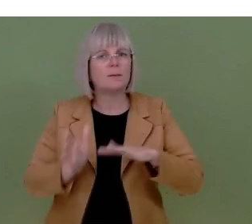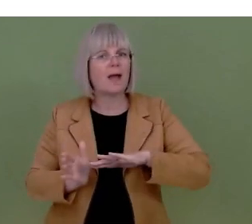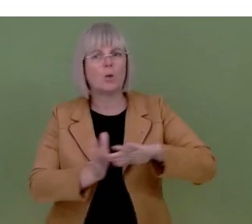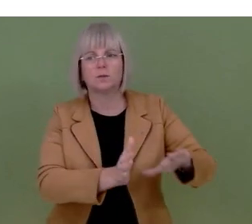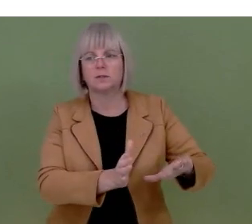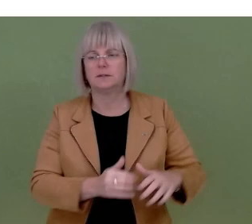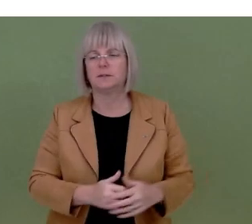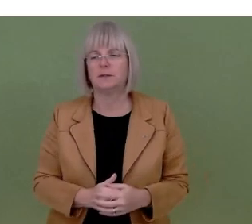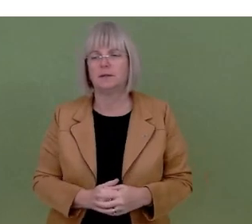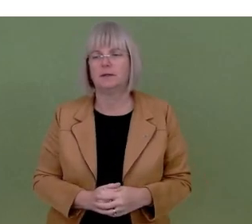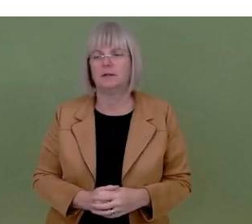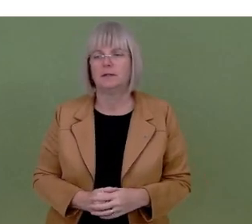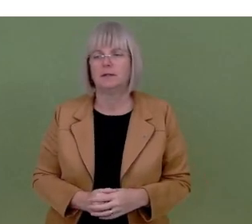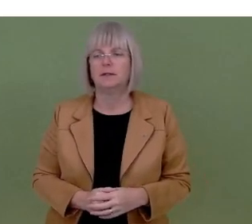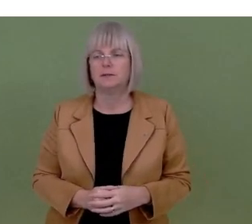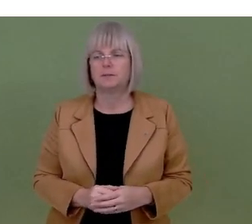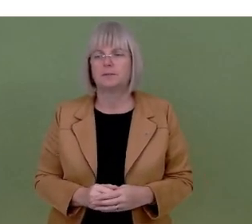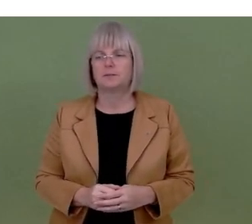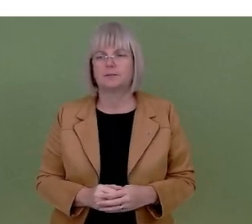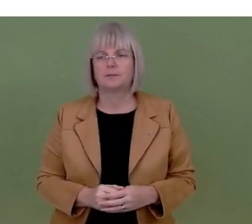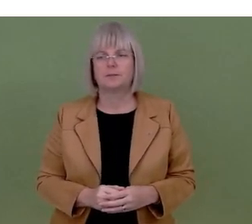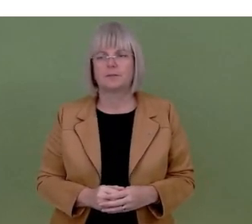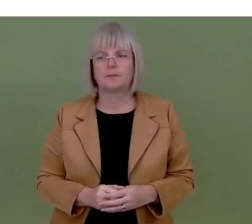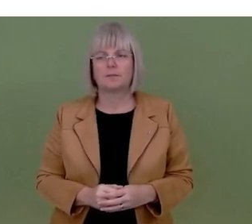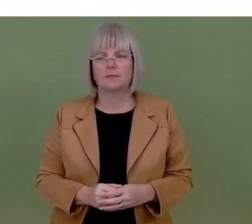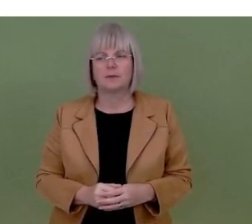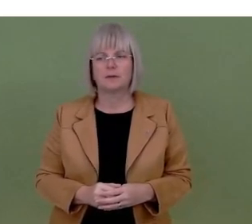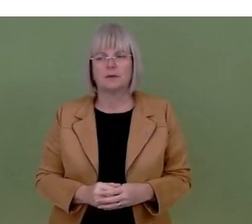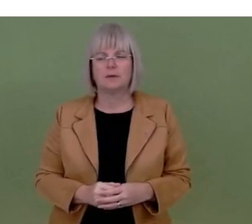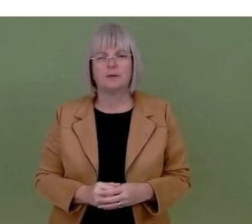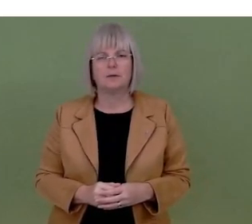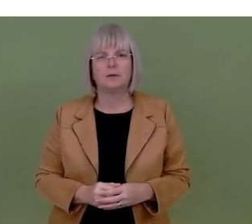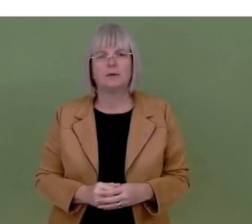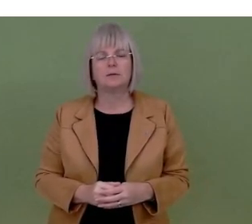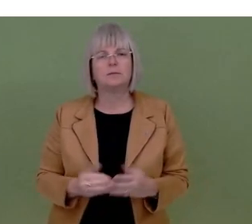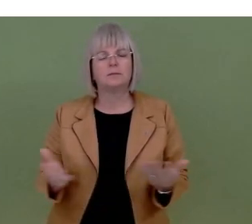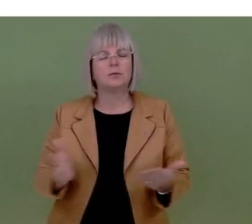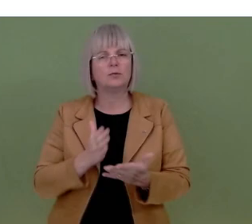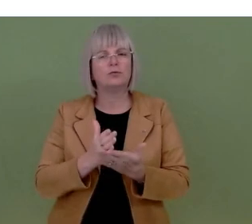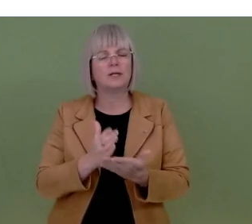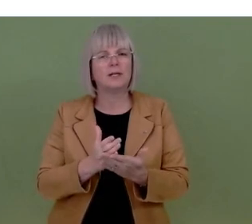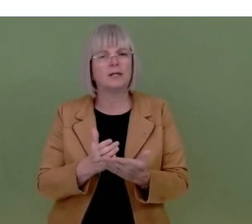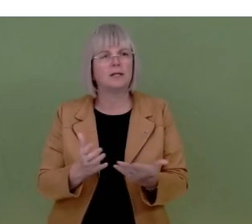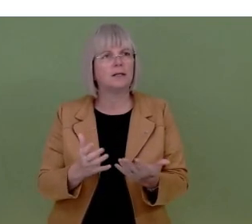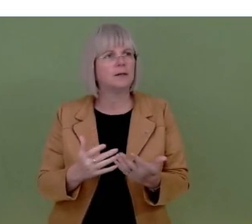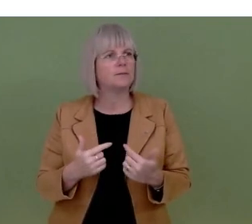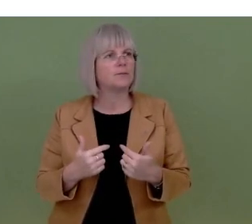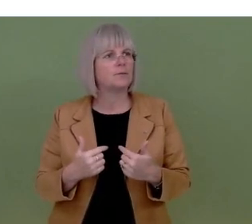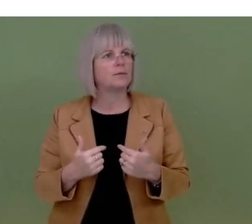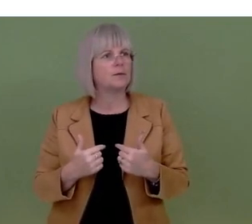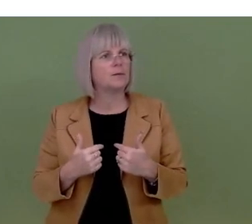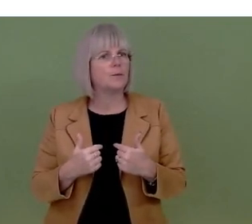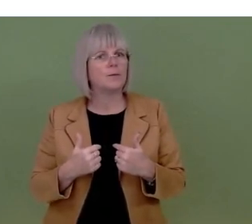with my physical health. I think really for me, at that point, I was in such a state